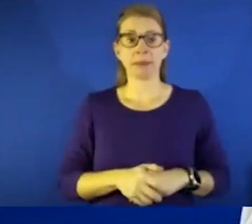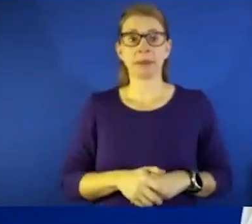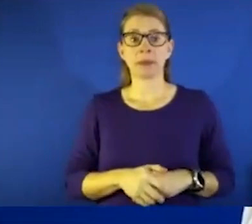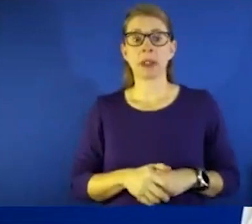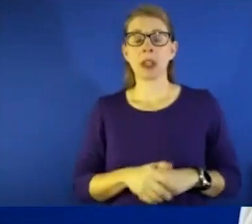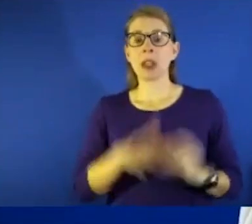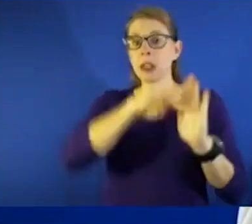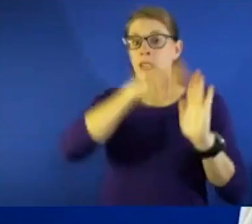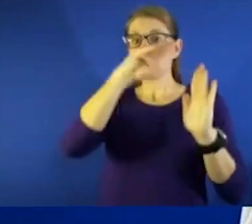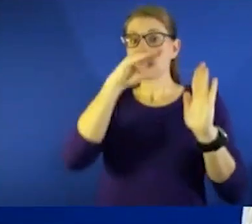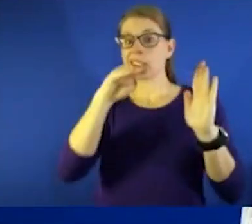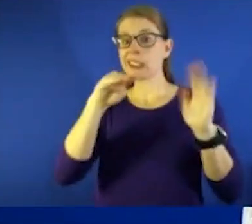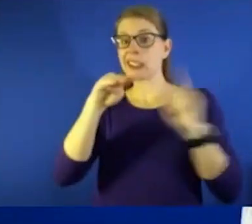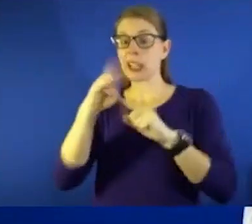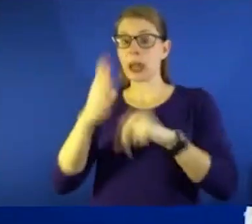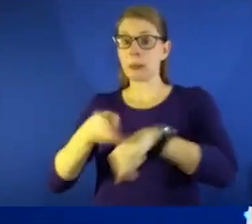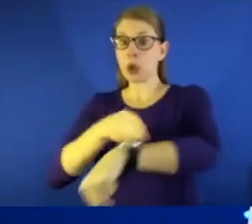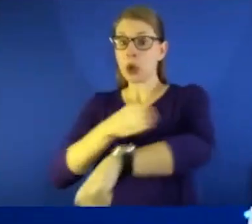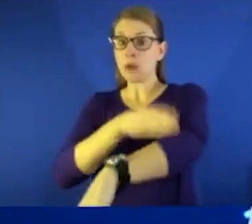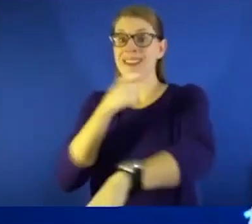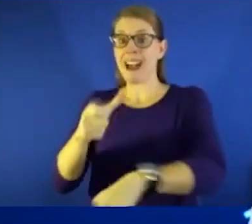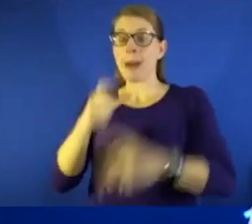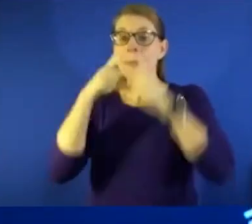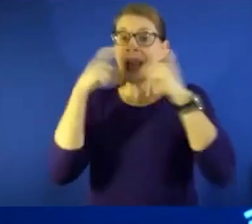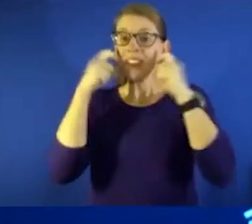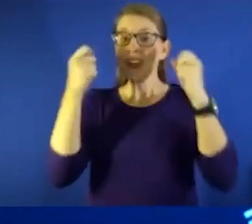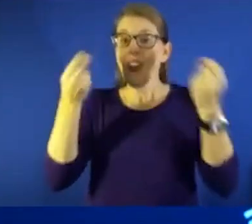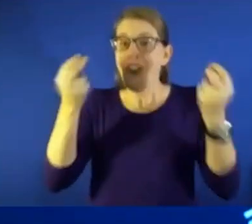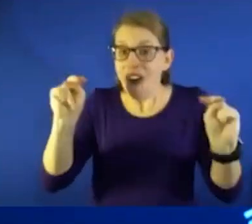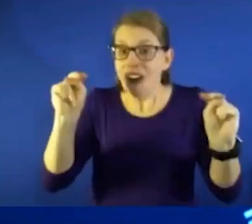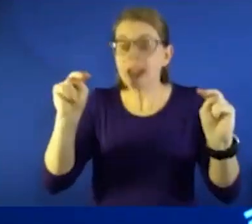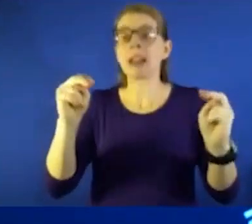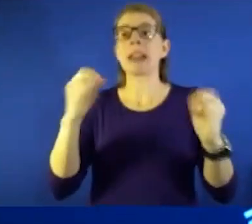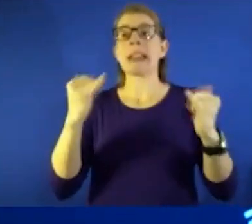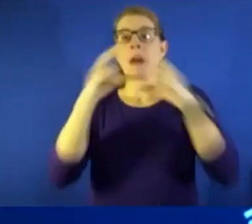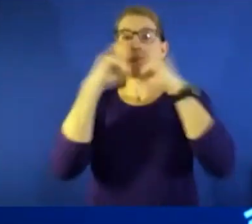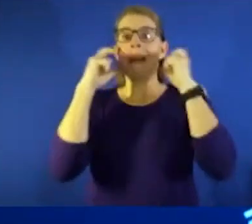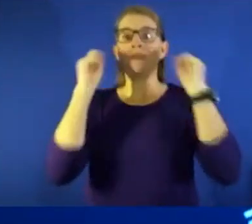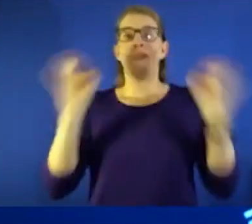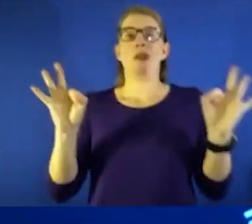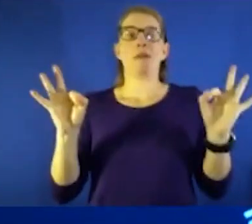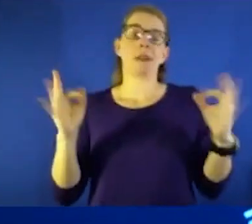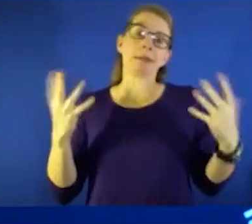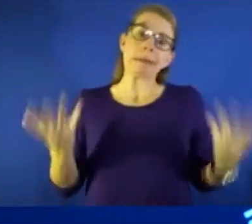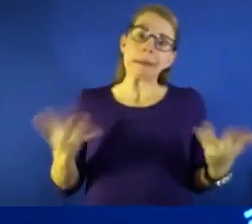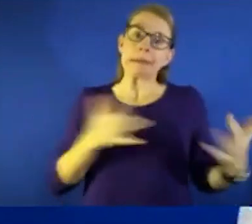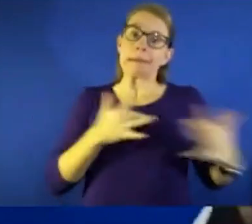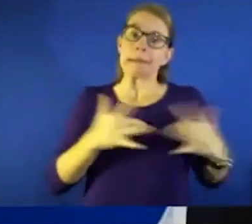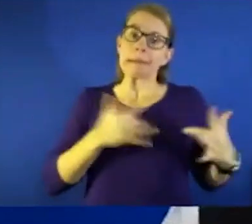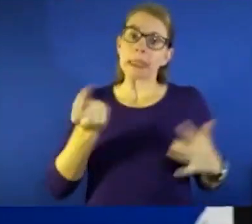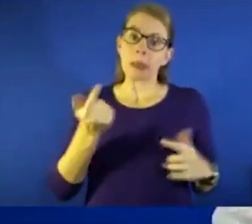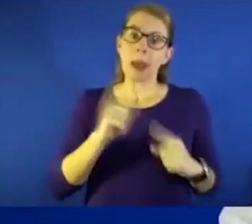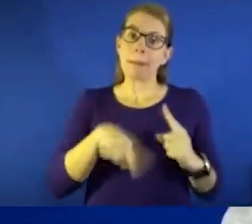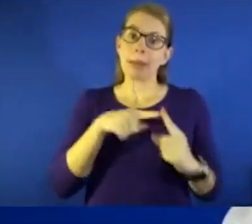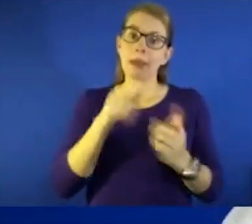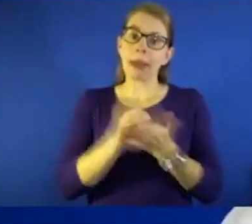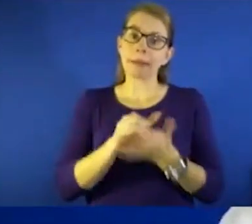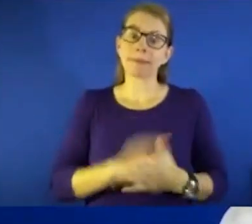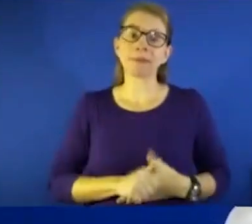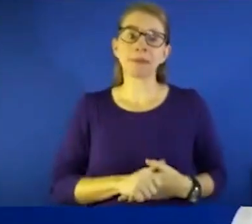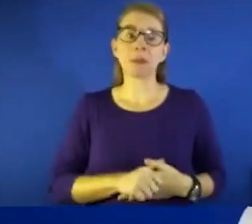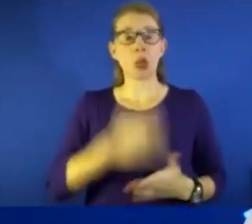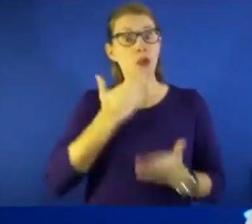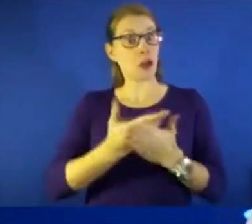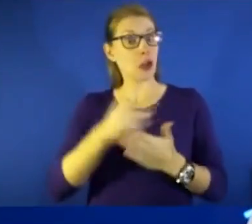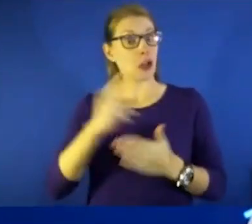getting better. That's with masks on. Now the masks are going to come off. So I'm a little concerned about that. The good news is